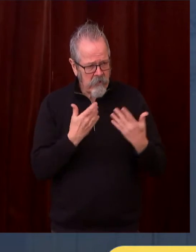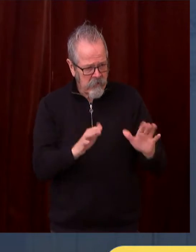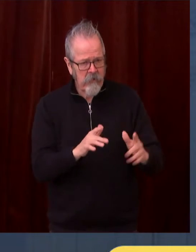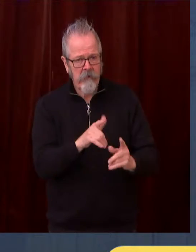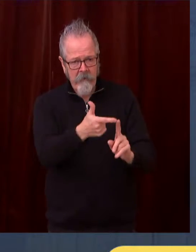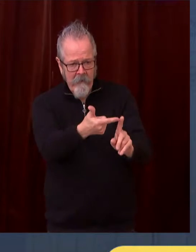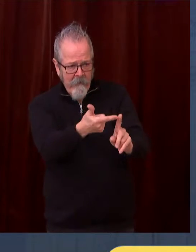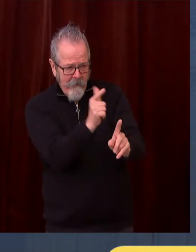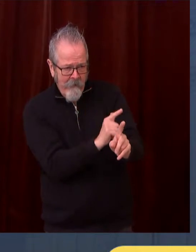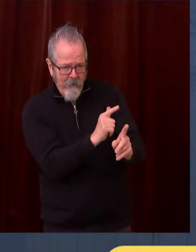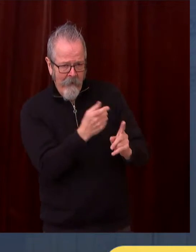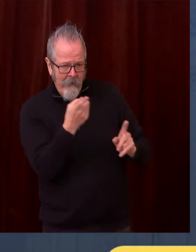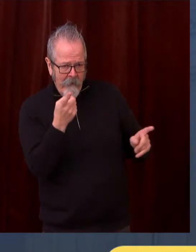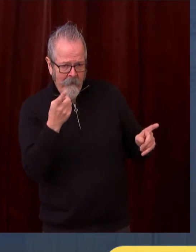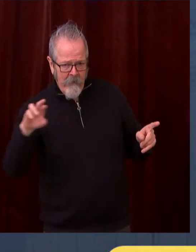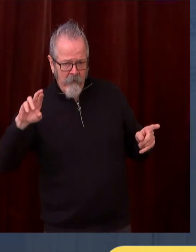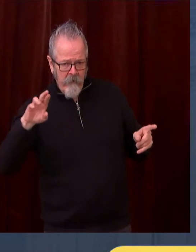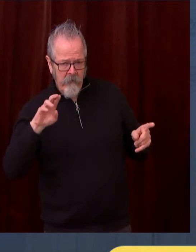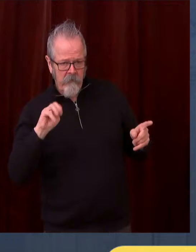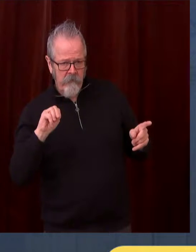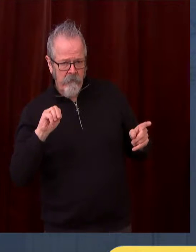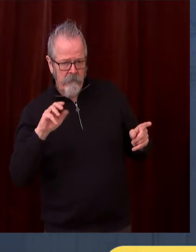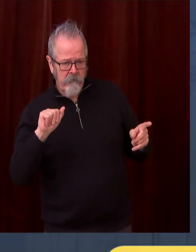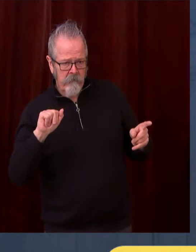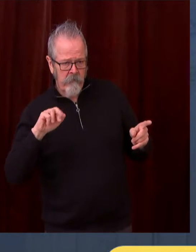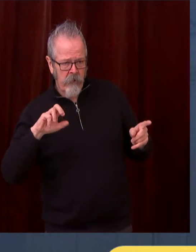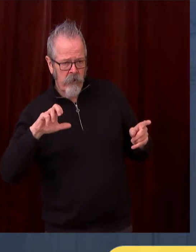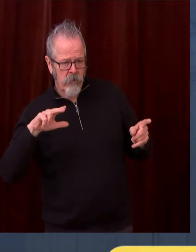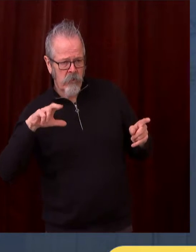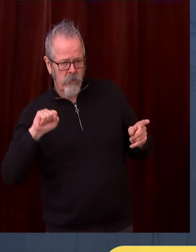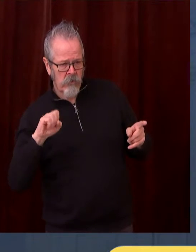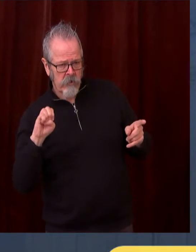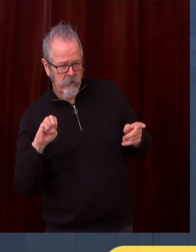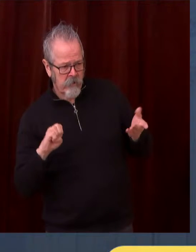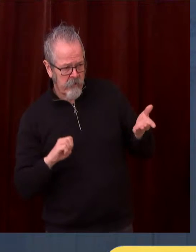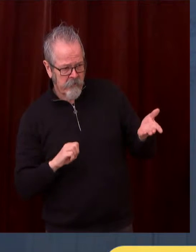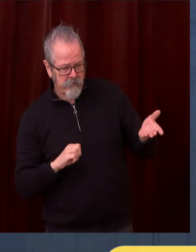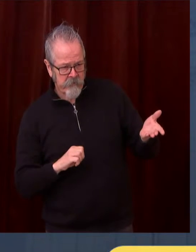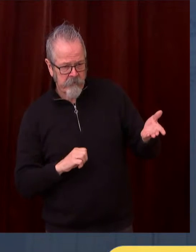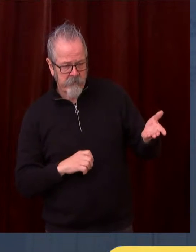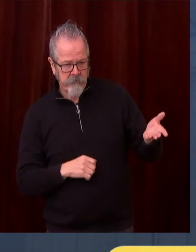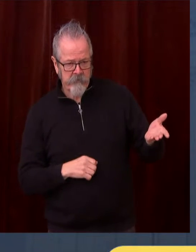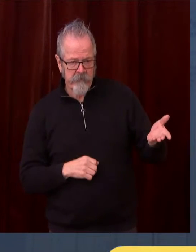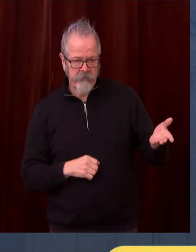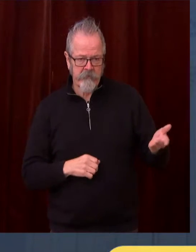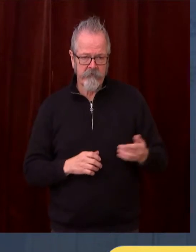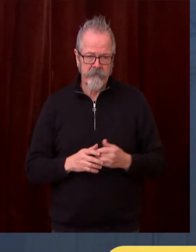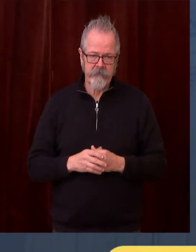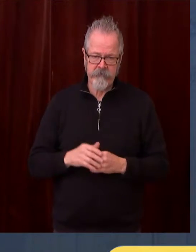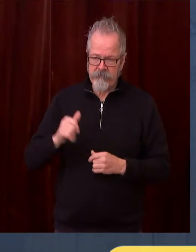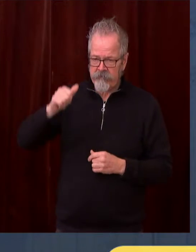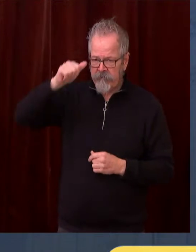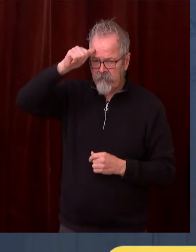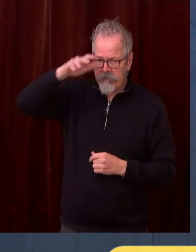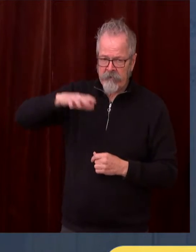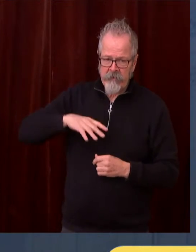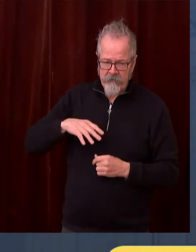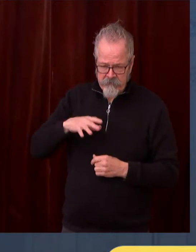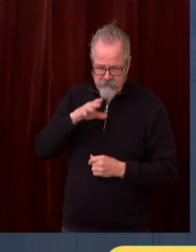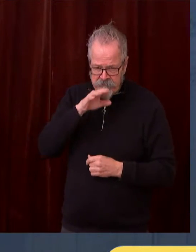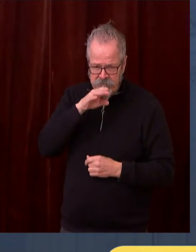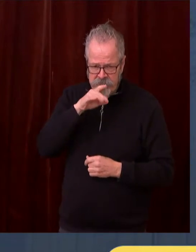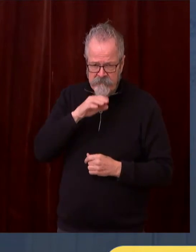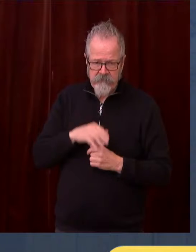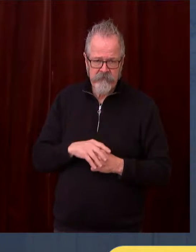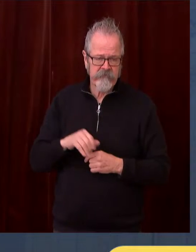that the processes that were followed by the FDA and CDC committees adhered completely to their